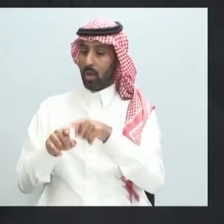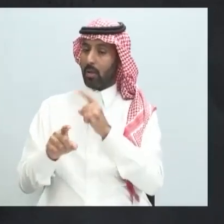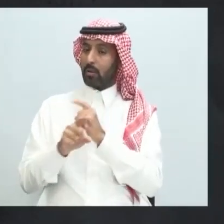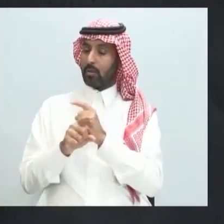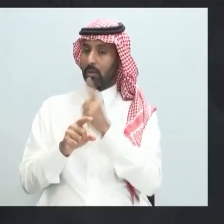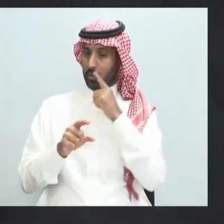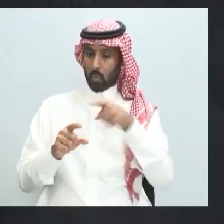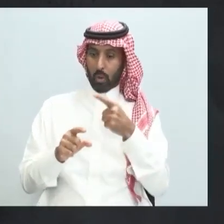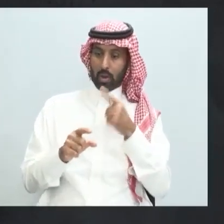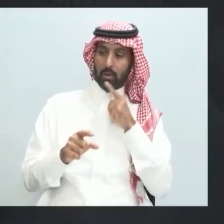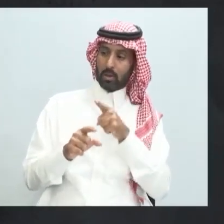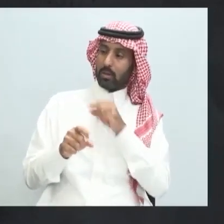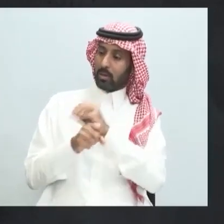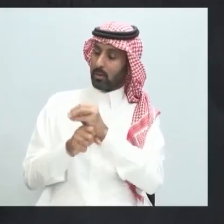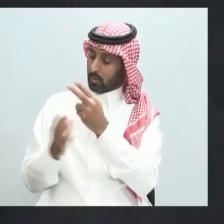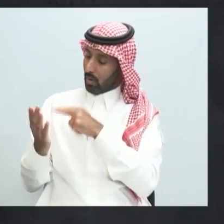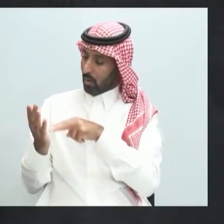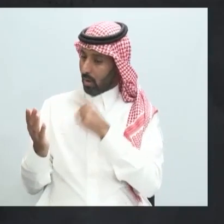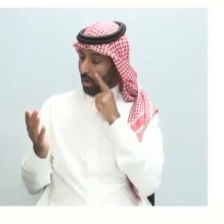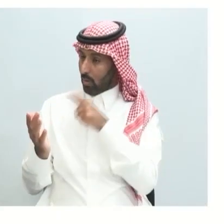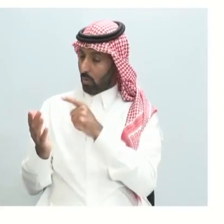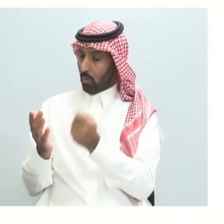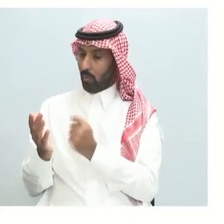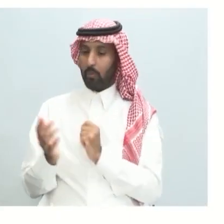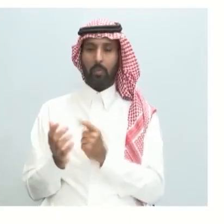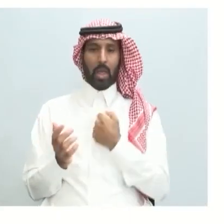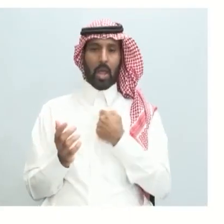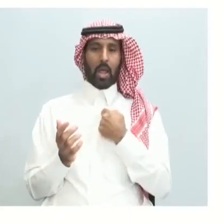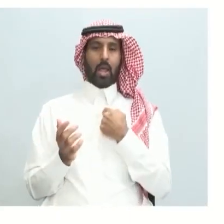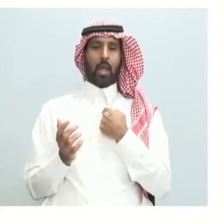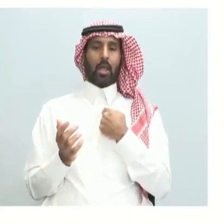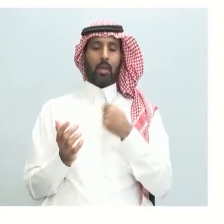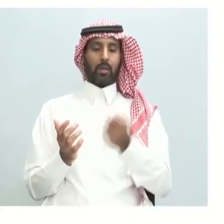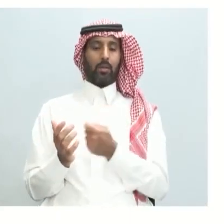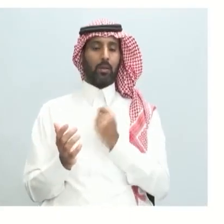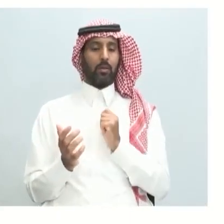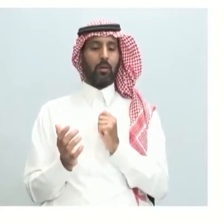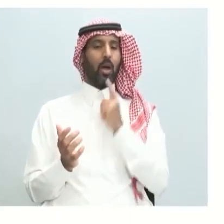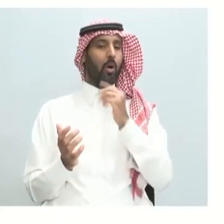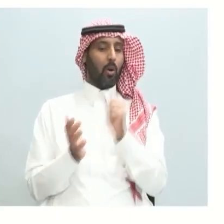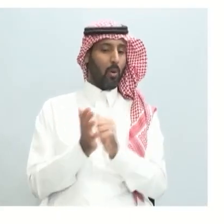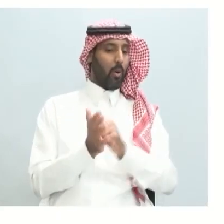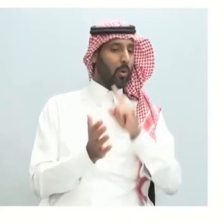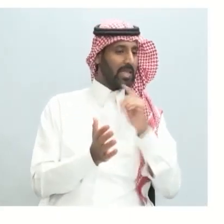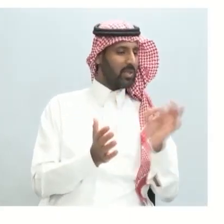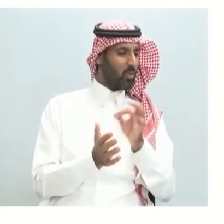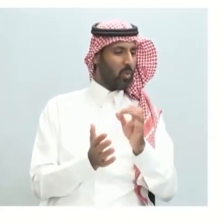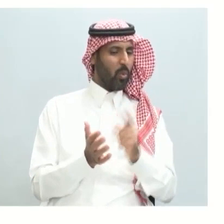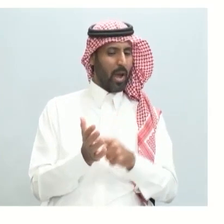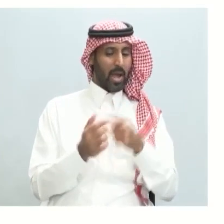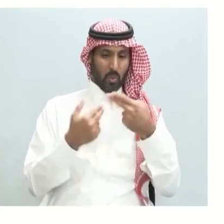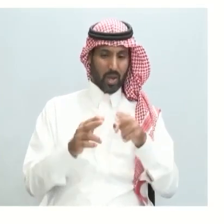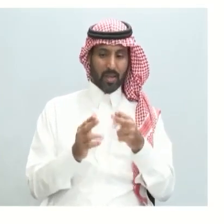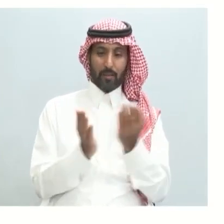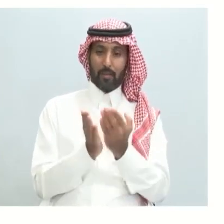also check what your friends have written. For example, I've written some. Home is one